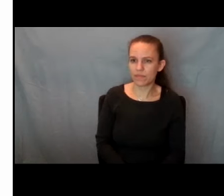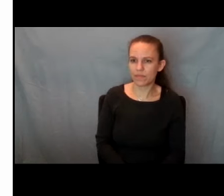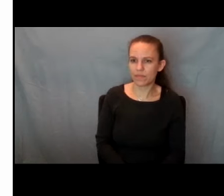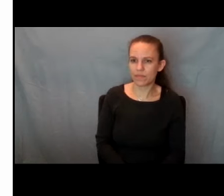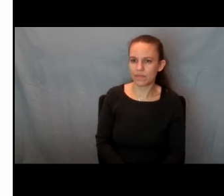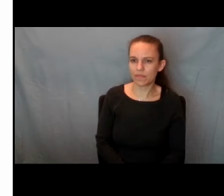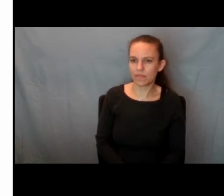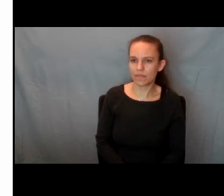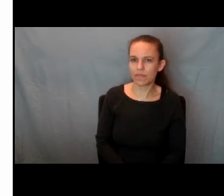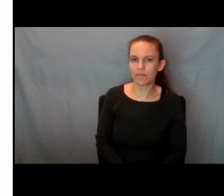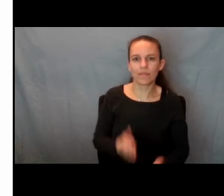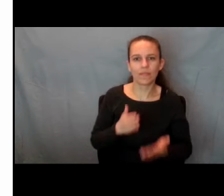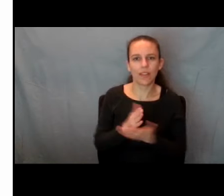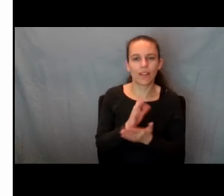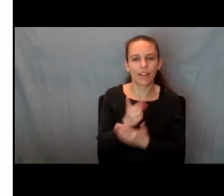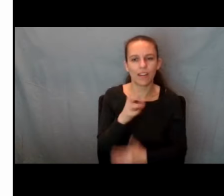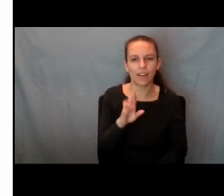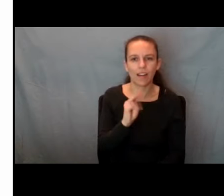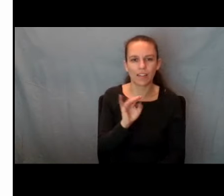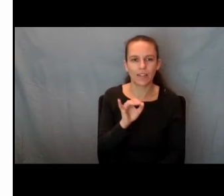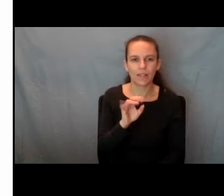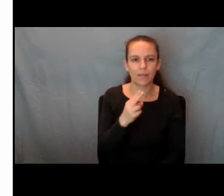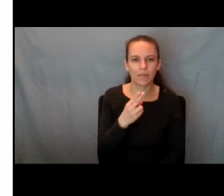All right, Dr. Mehigo, please take over.